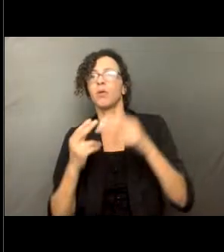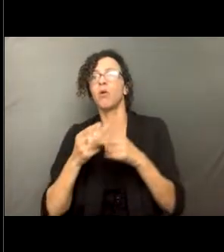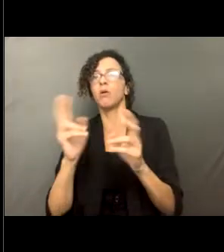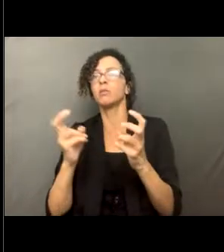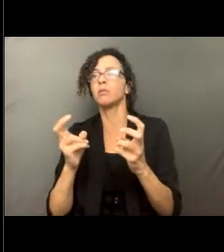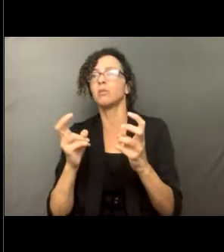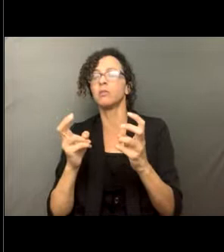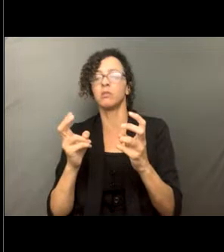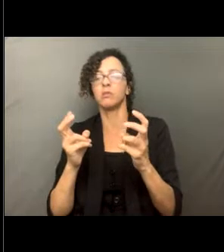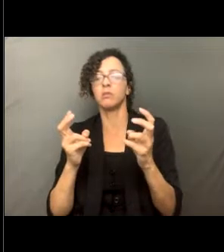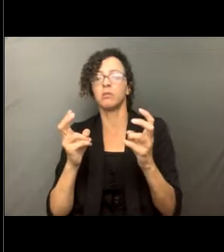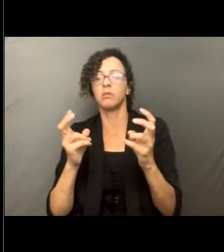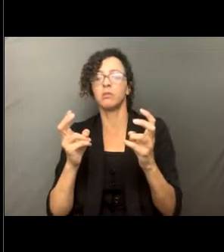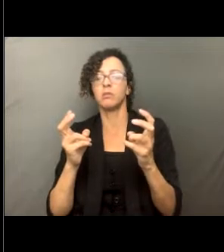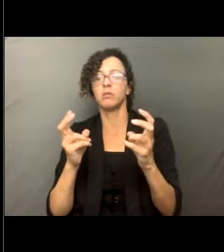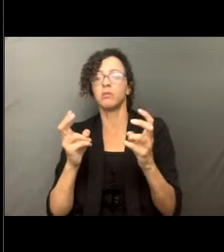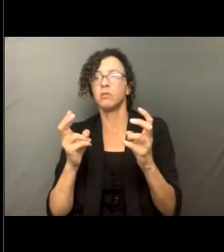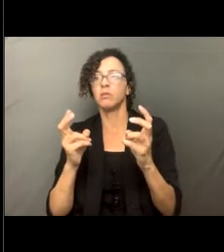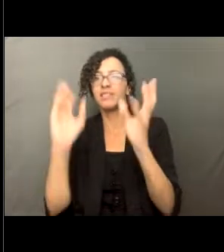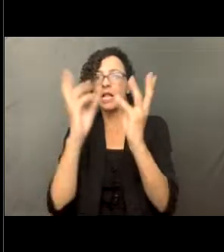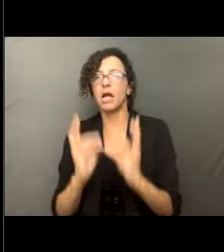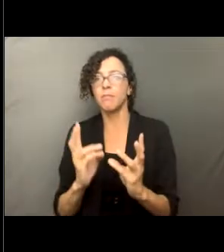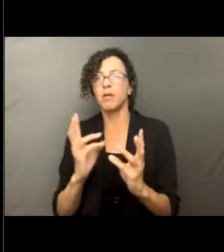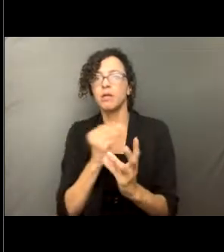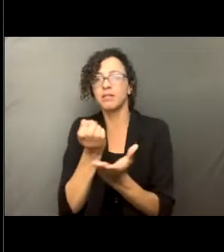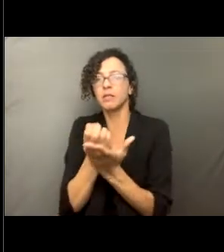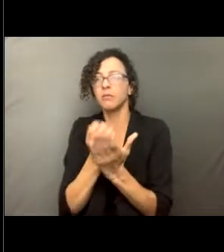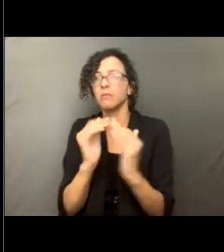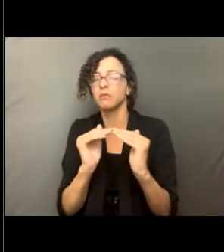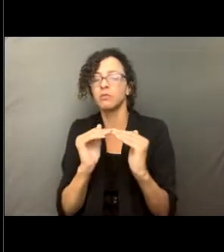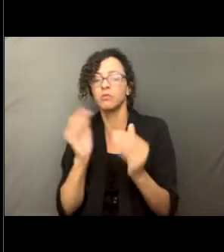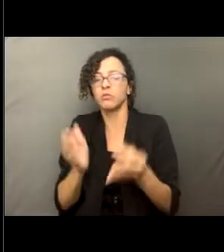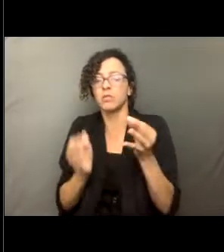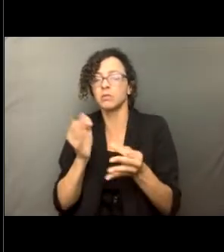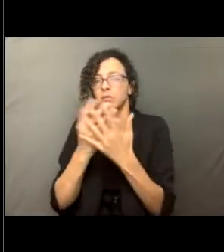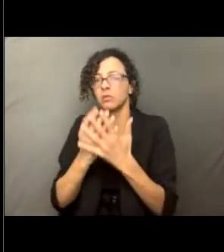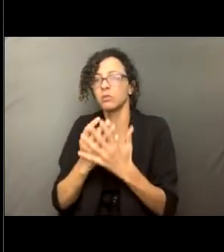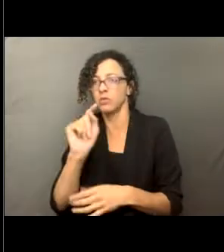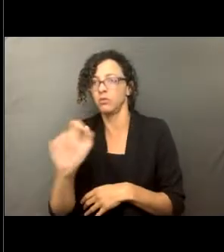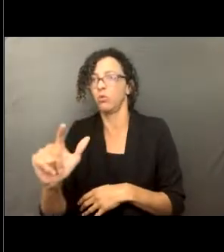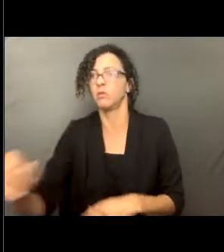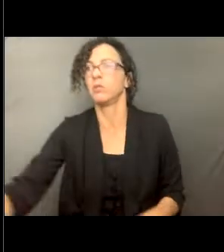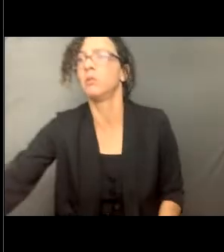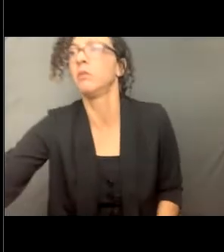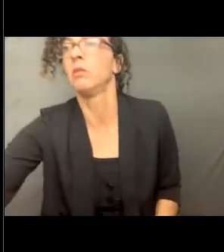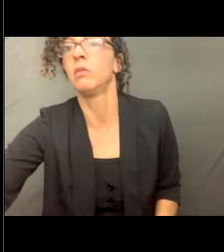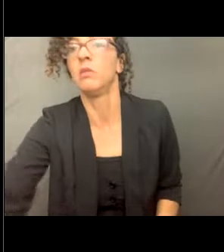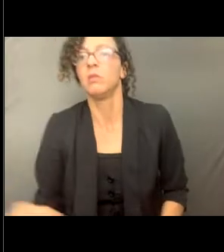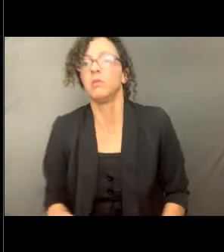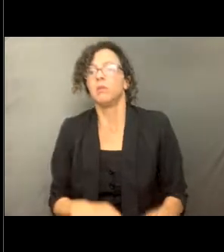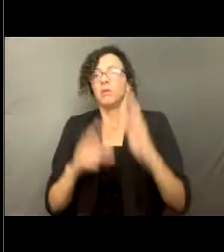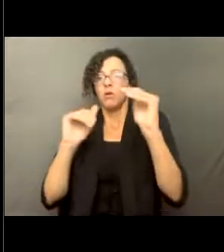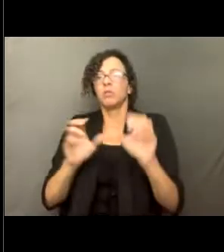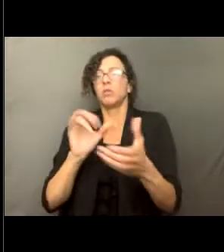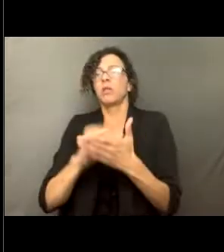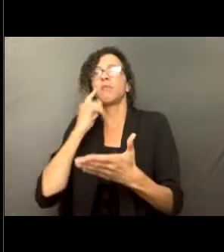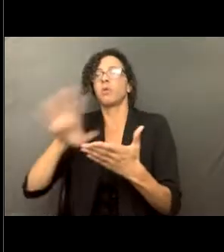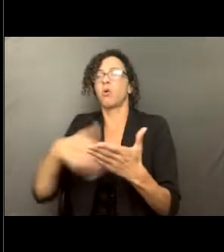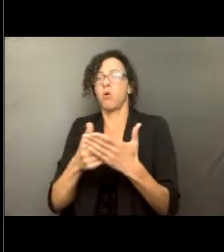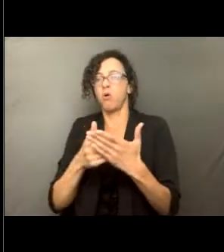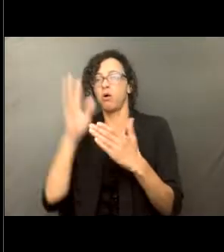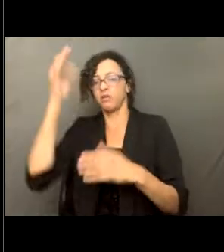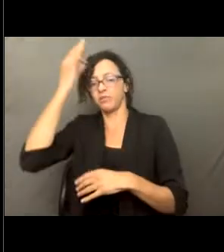Climate and Economic Justice Screening Tool. And they're hoping to do that for the entire federal government, so not in each agency. So